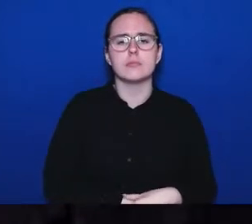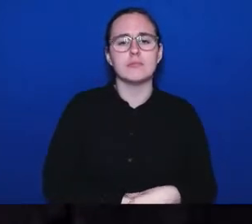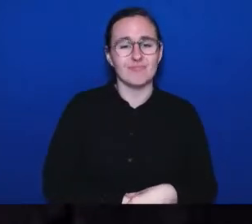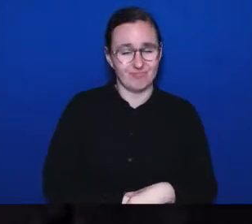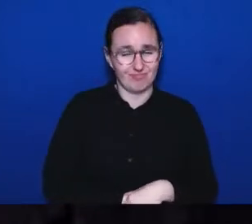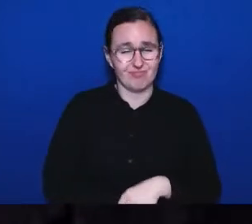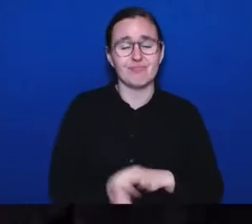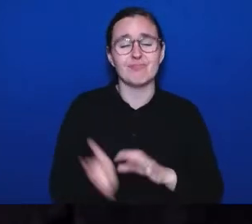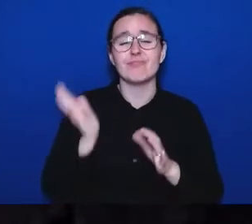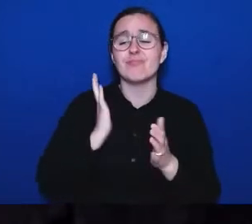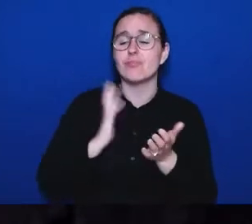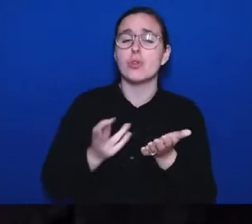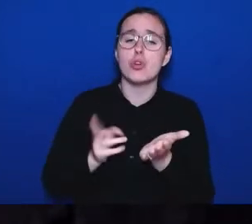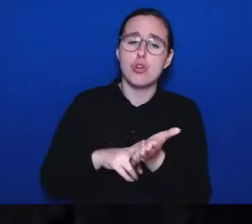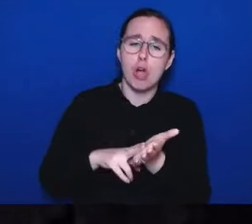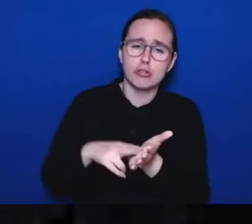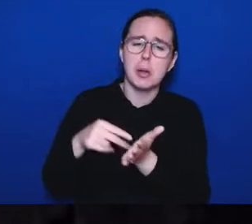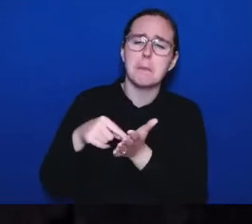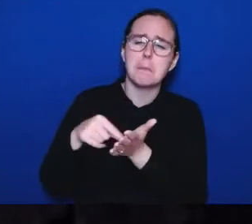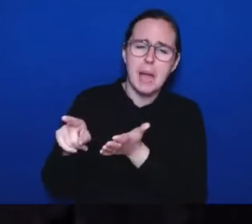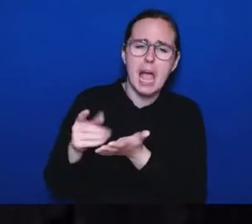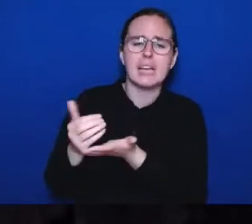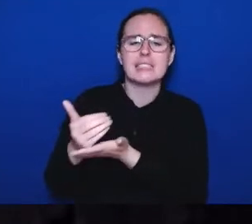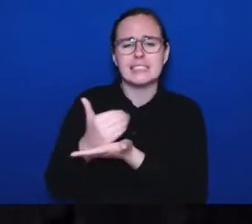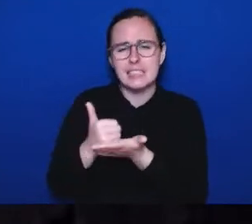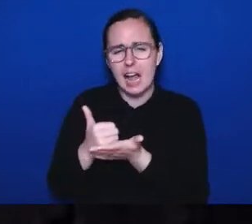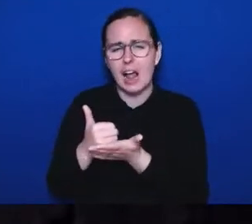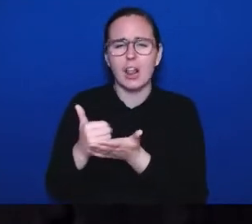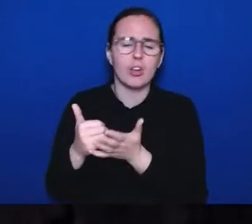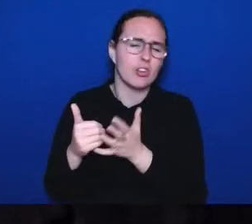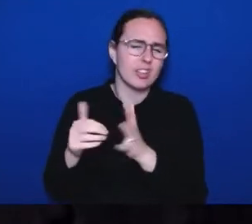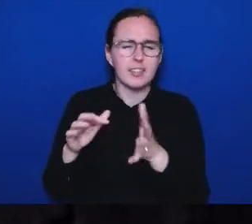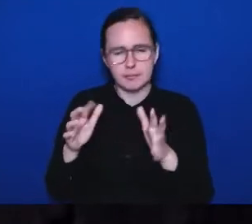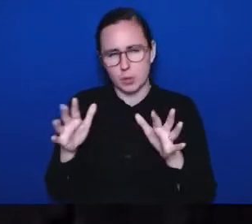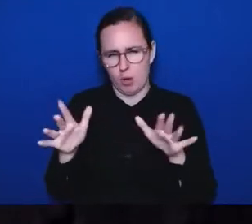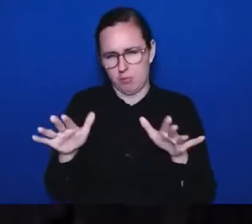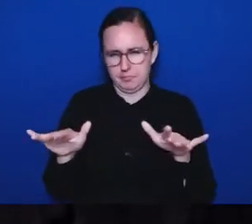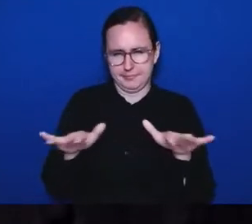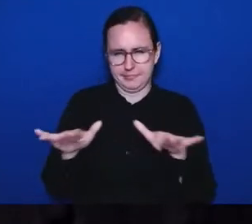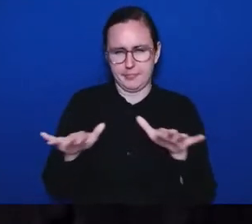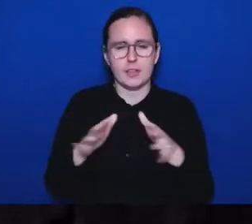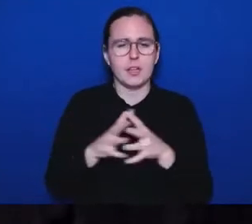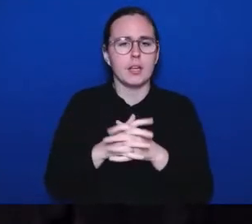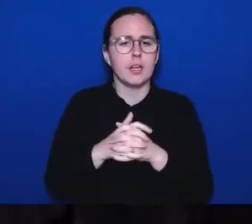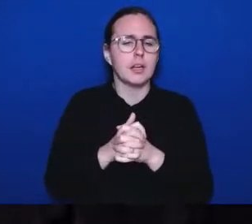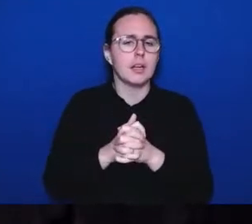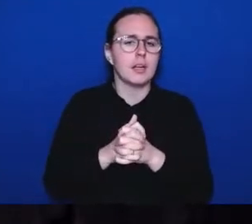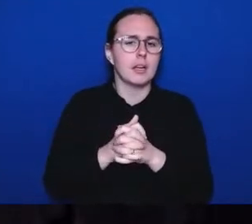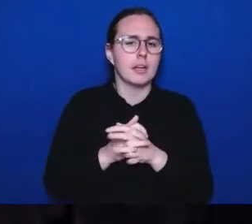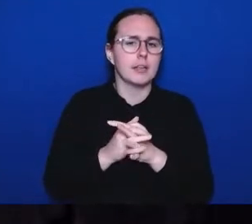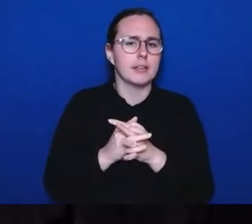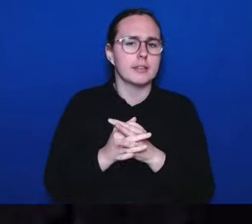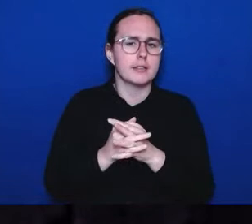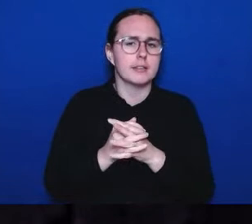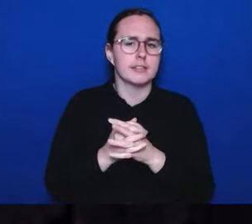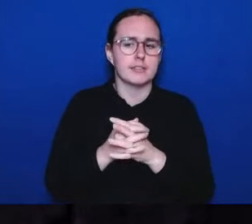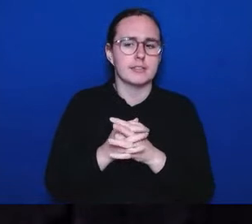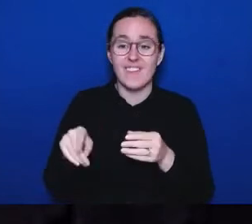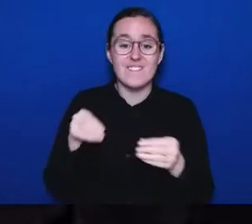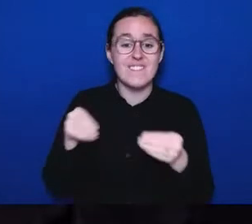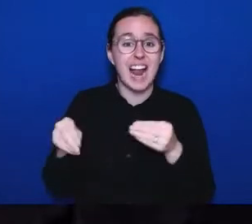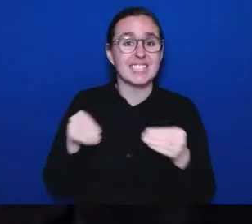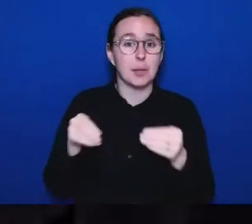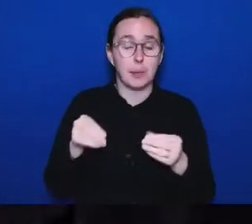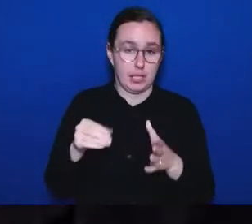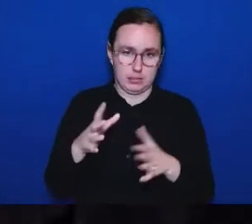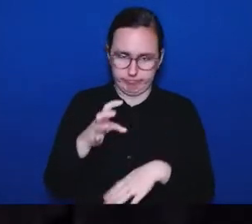and between those two options, there was not a lot of flexibility, right? And so this